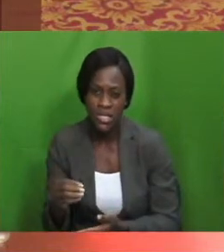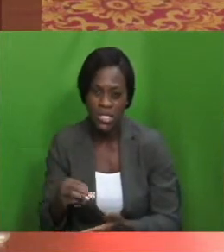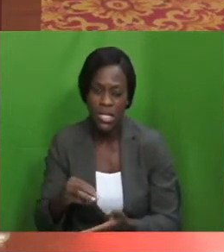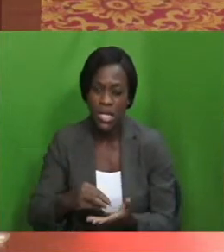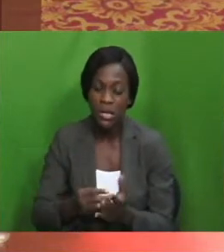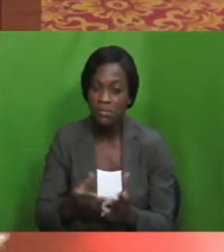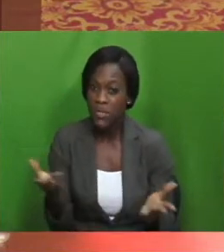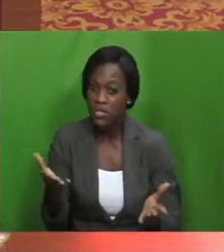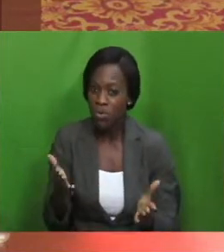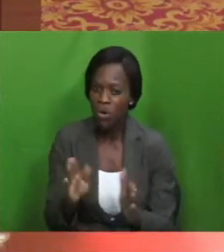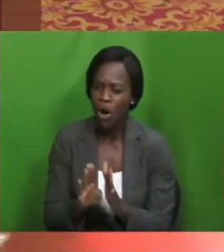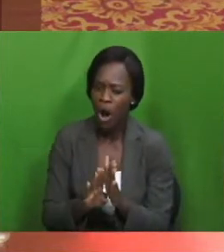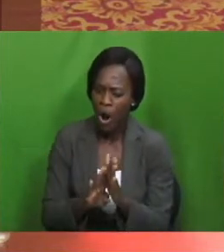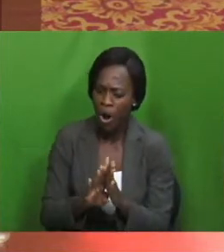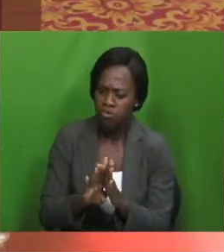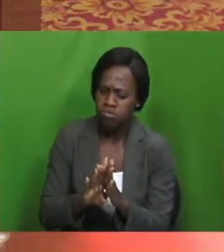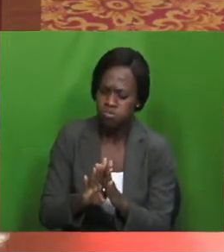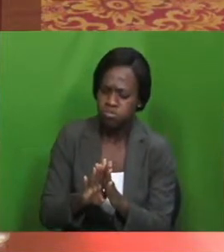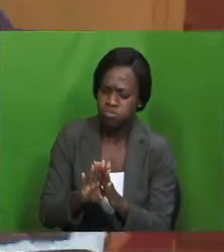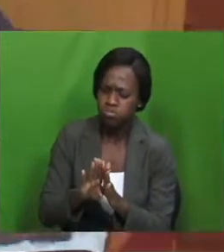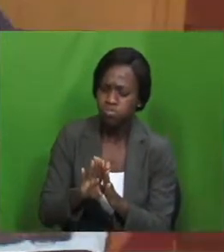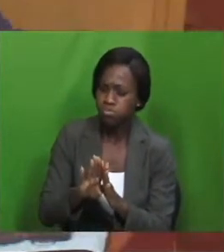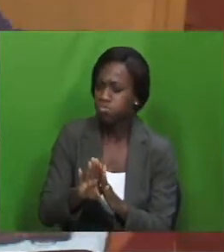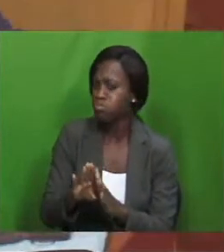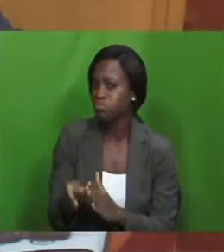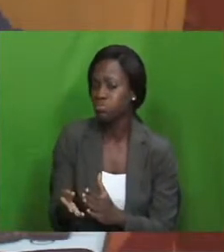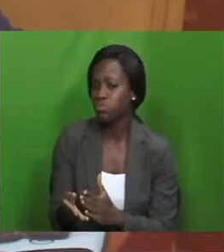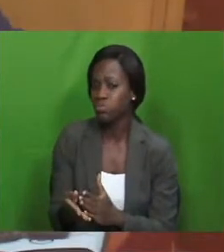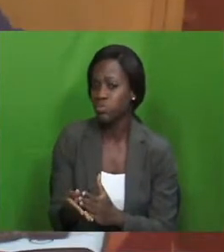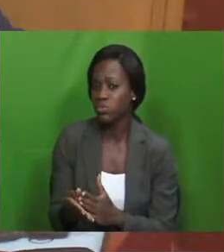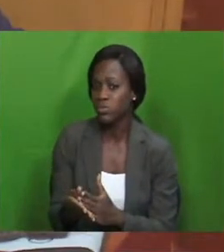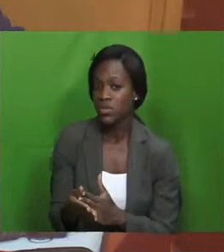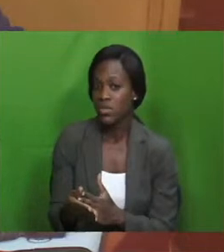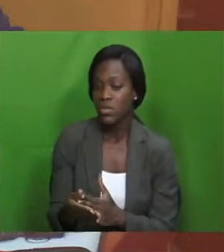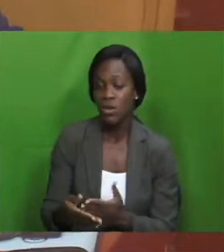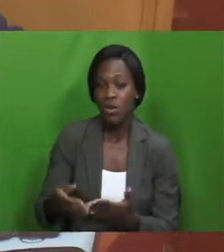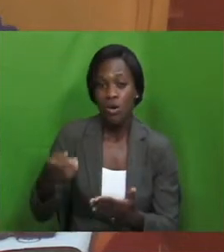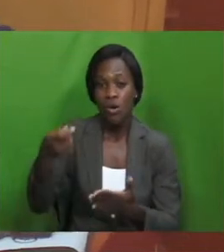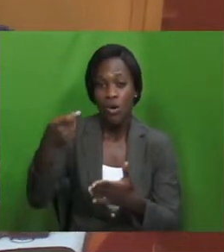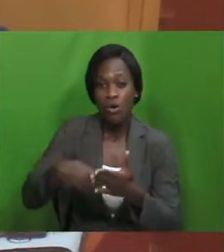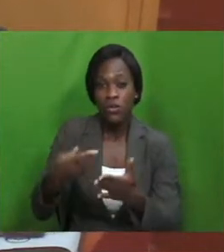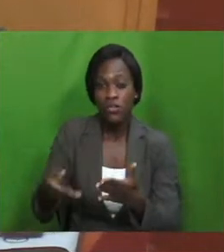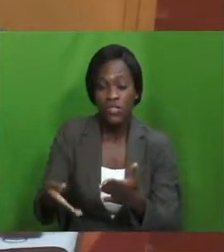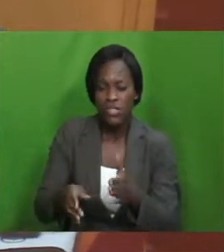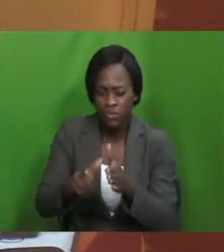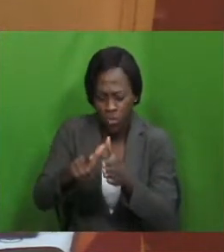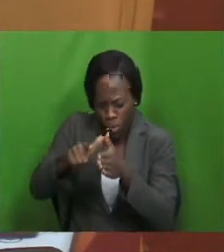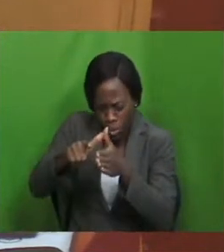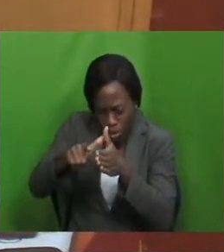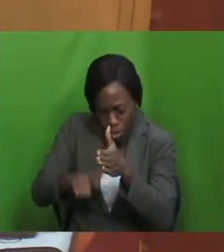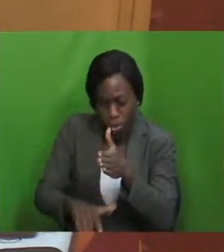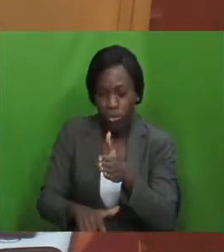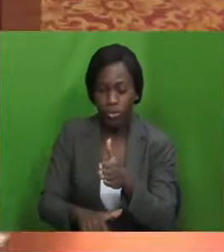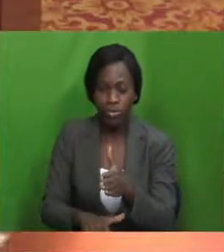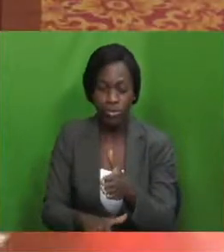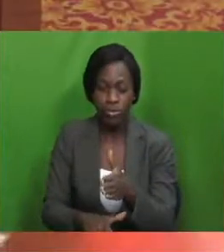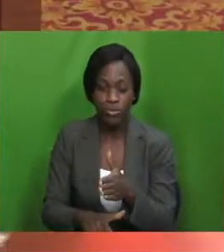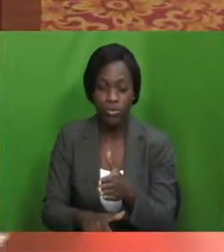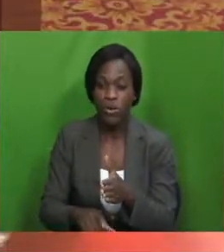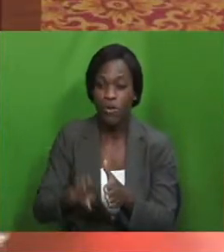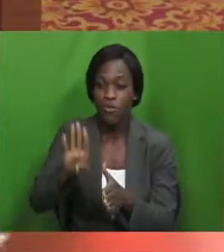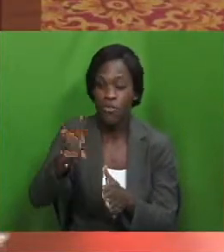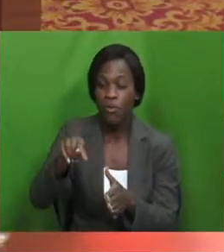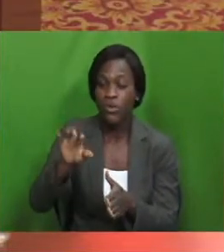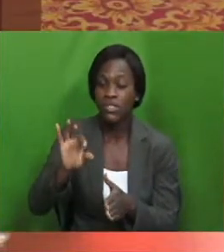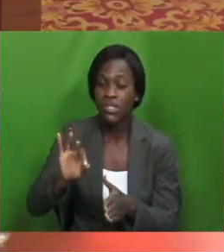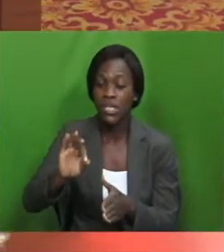accounts. The Speaker, inflation declined further to 7.5 from 10.9 in December 2020.